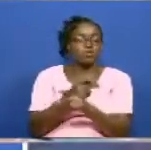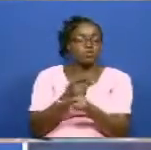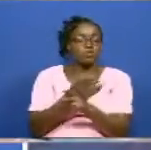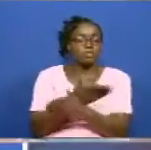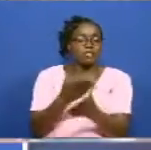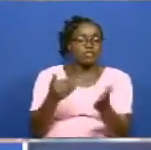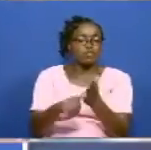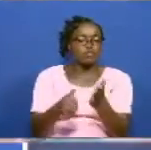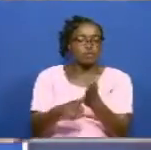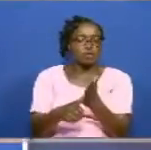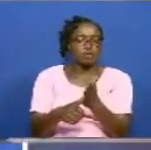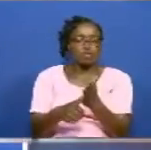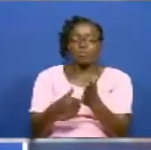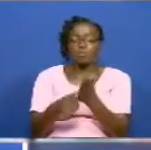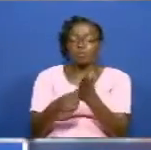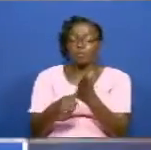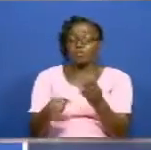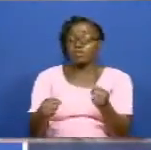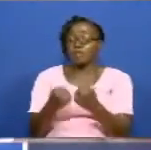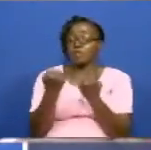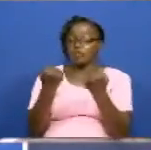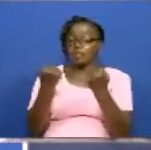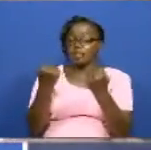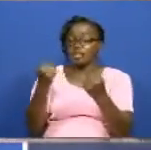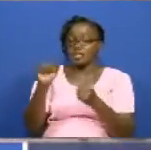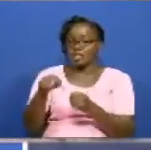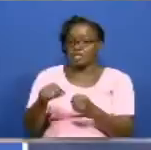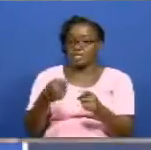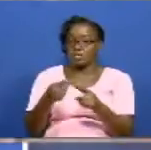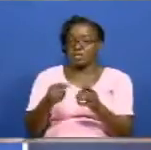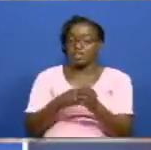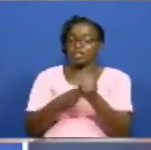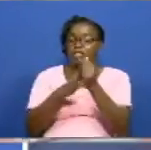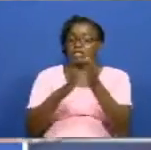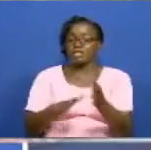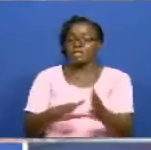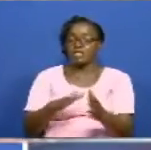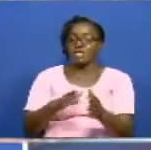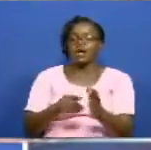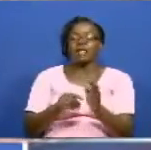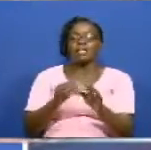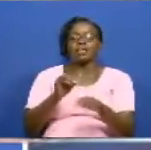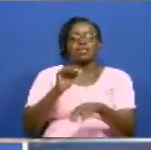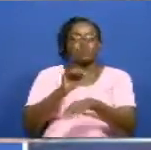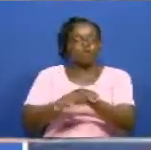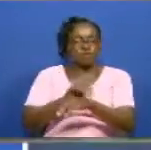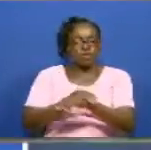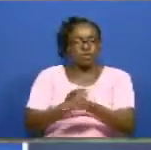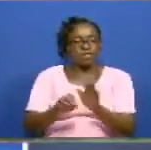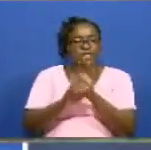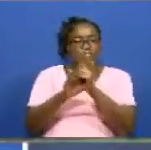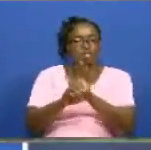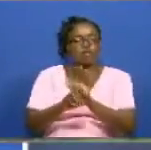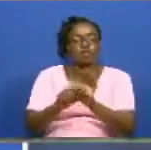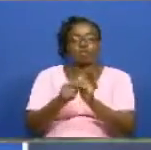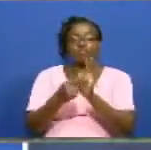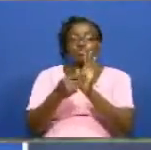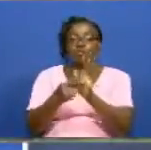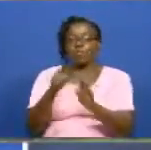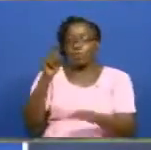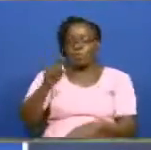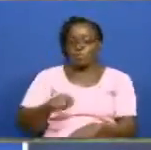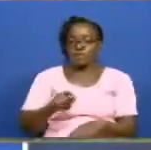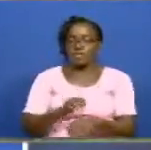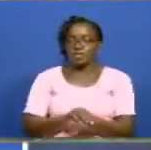problems. Problems do occur, but leaders must lead by example and must lead from front.